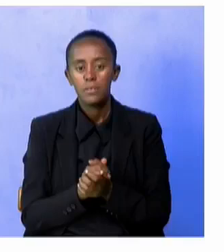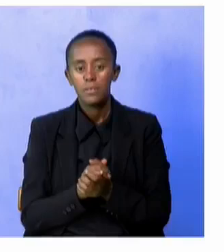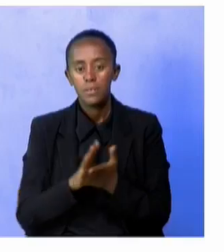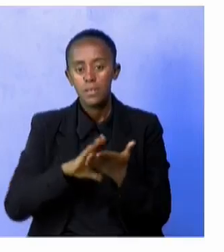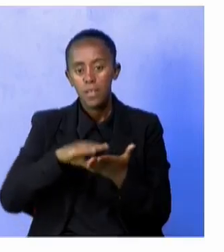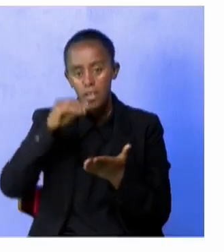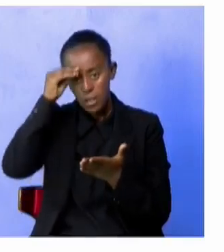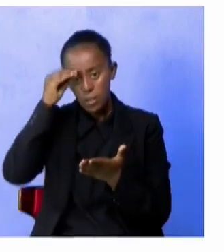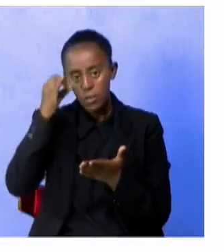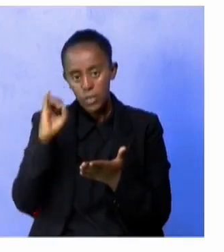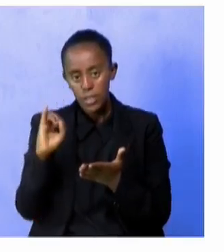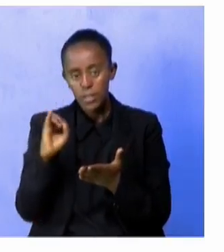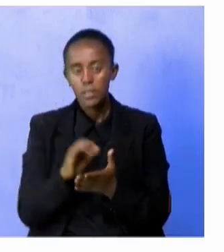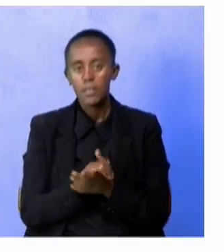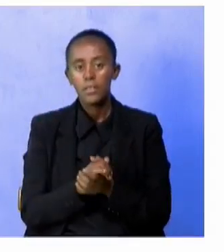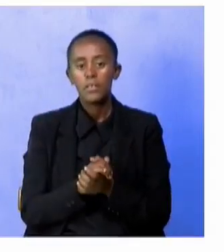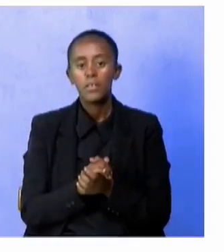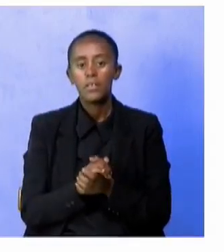English